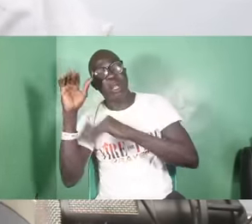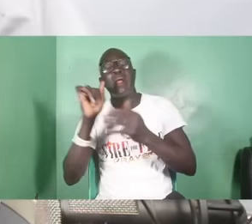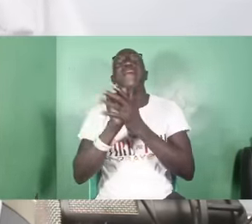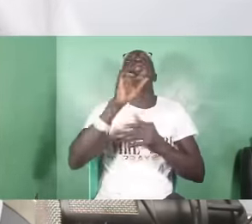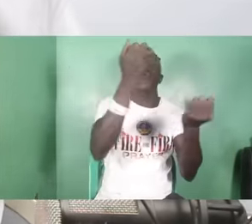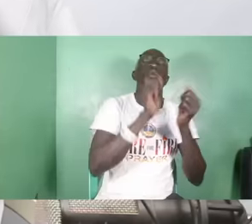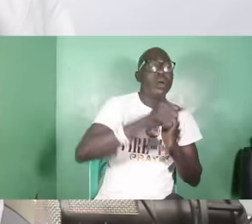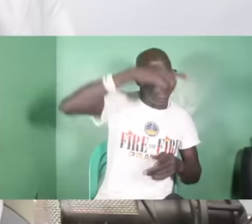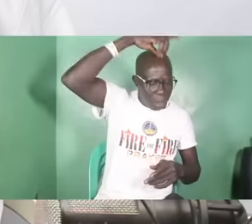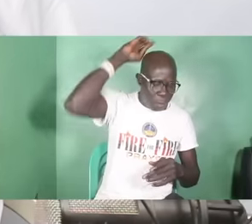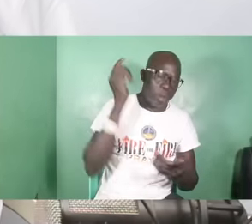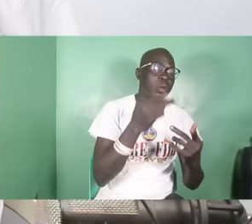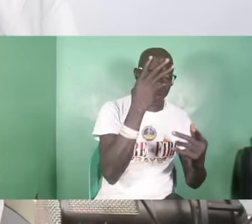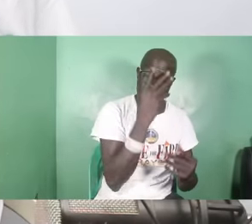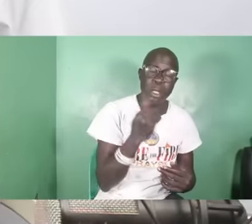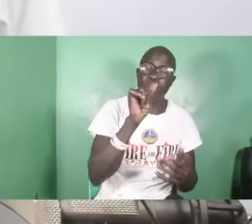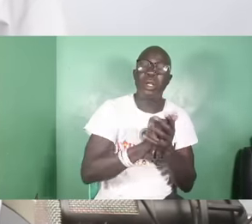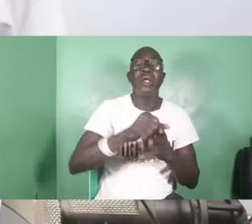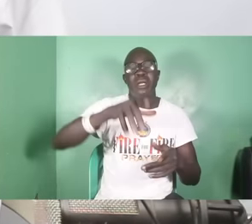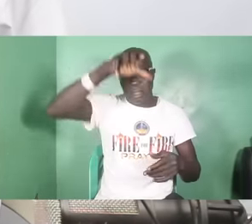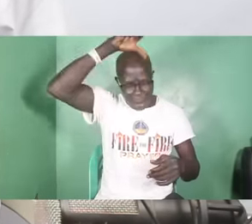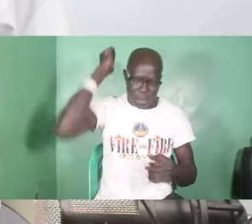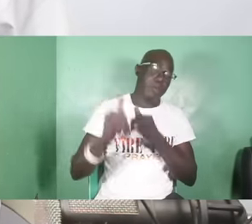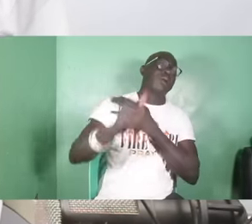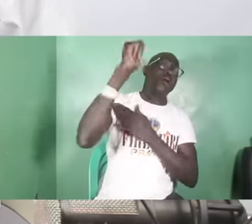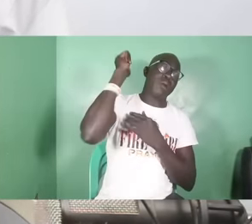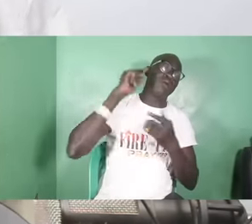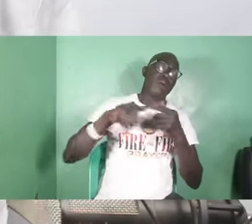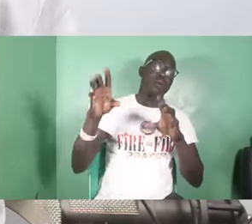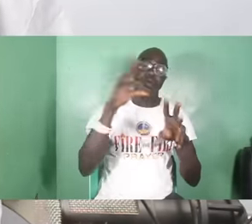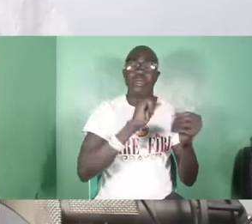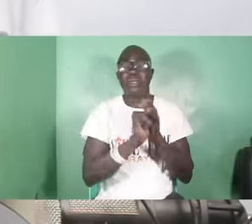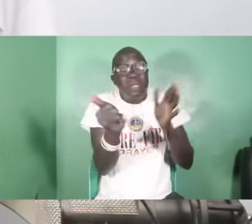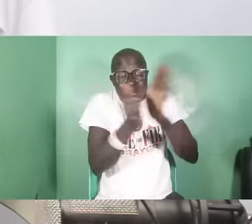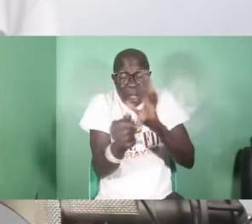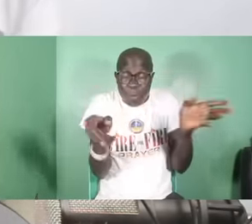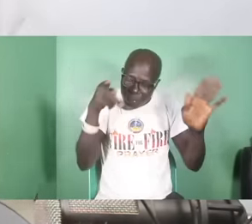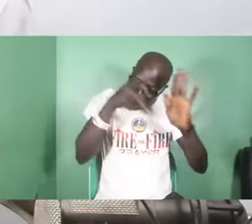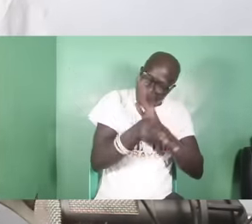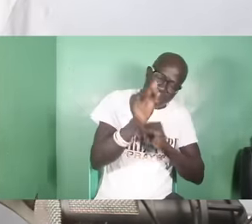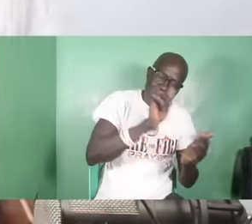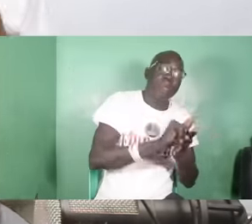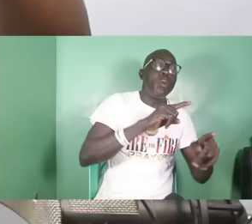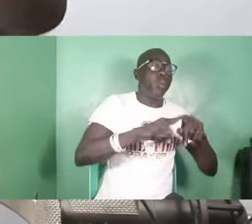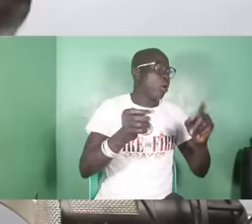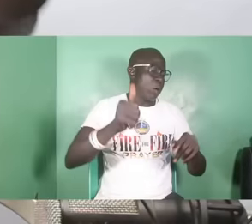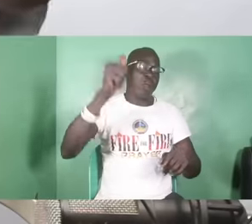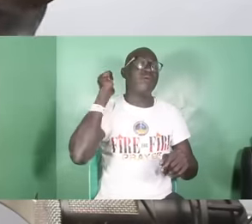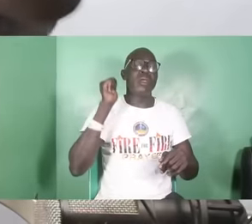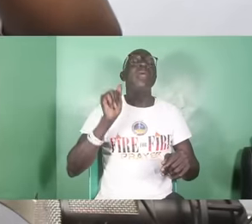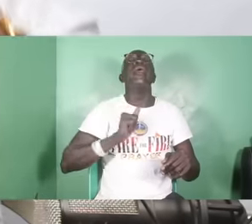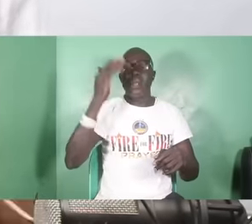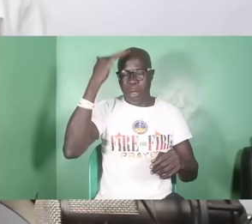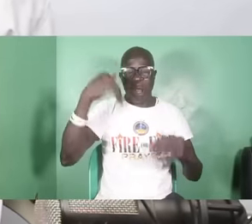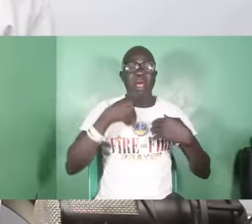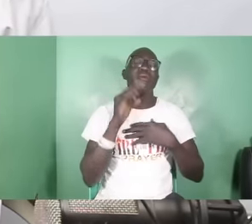ki David wa susu he asked me to come and sleep on that bidi kokun susu and David refused to sleep ojo yin ran papa he would have been killed that day but he refused o ko ni